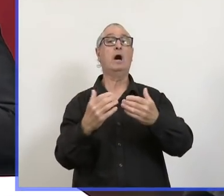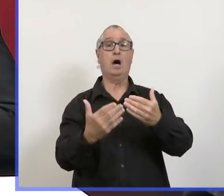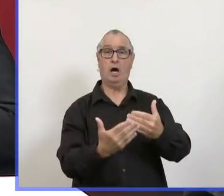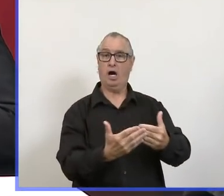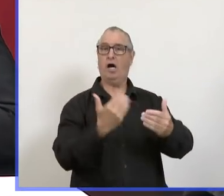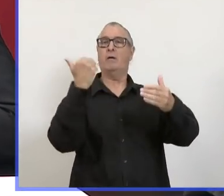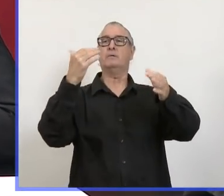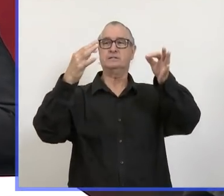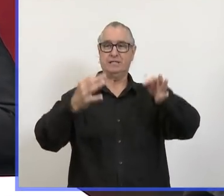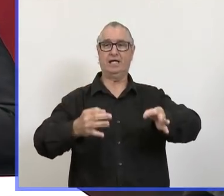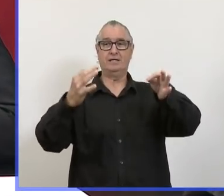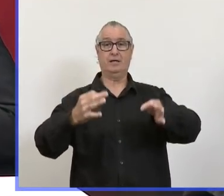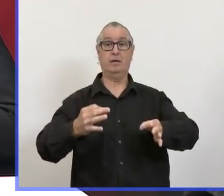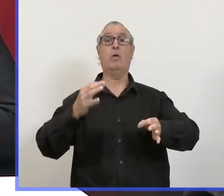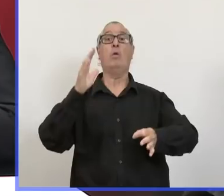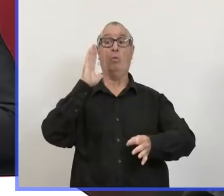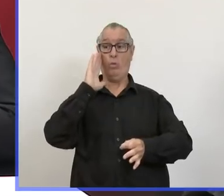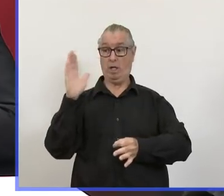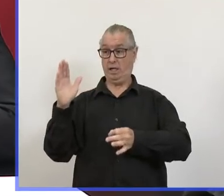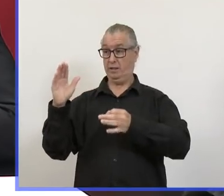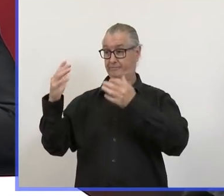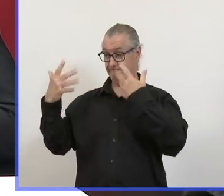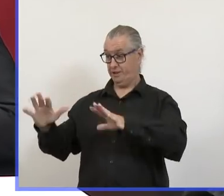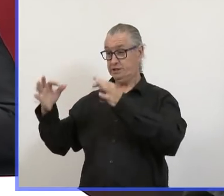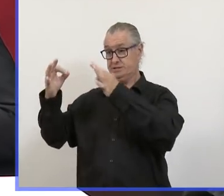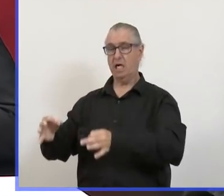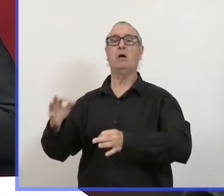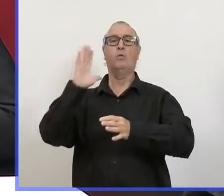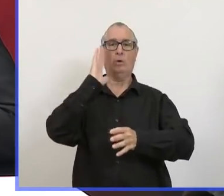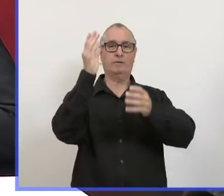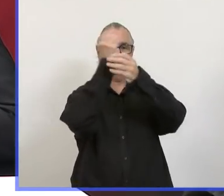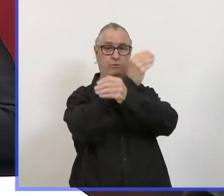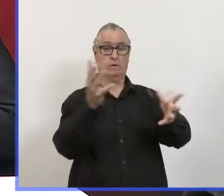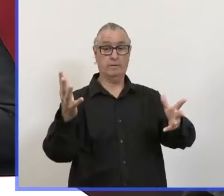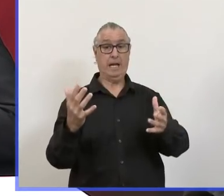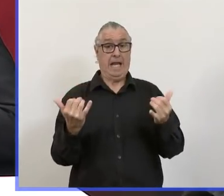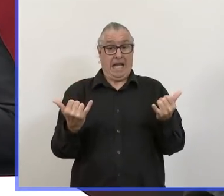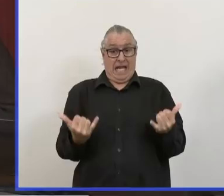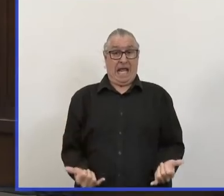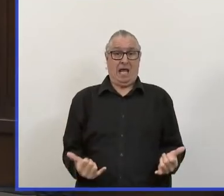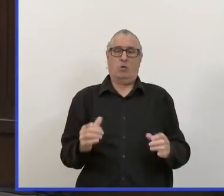that to the public. I just don't have anything to provide right now.